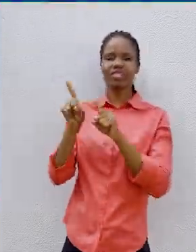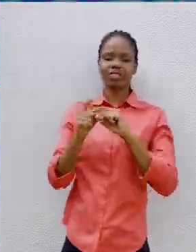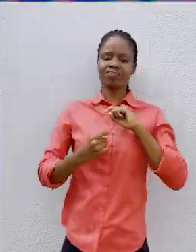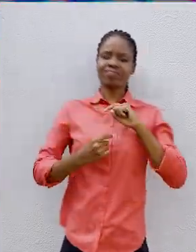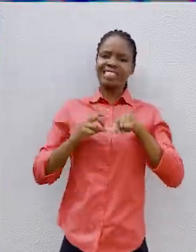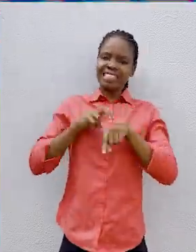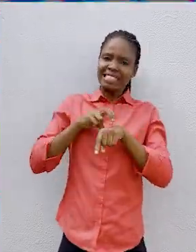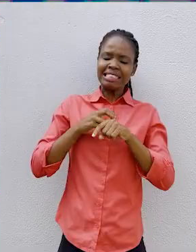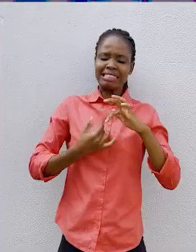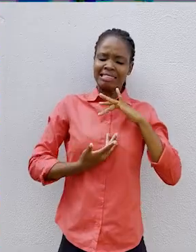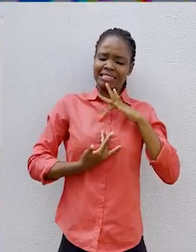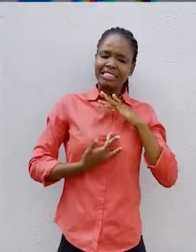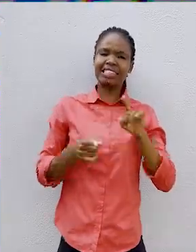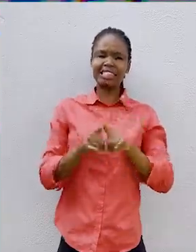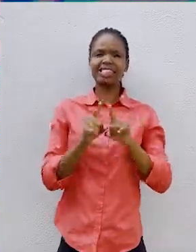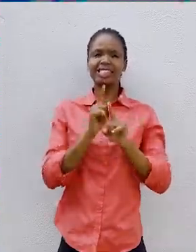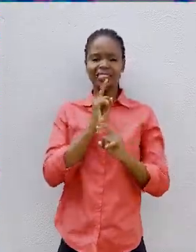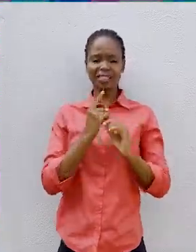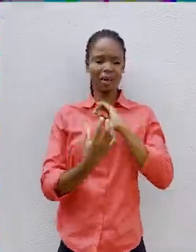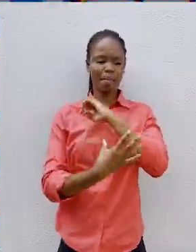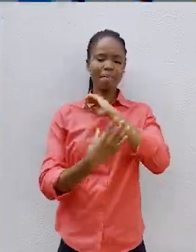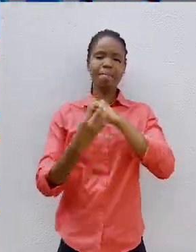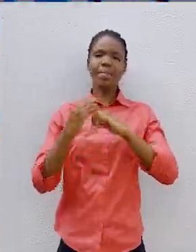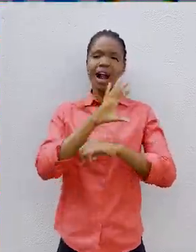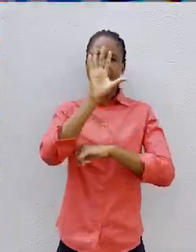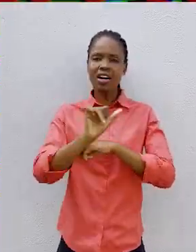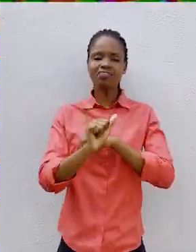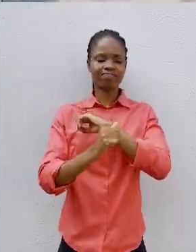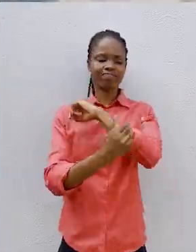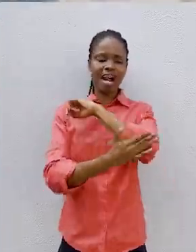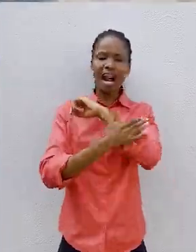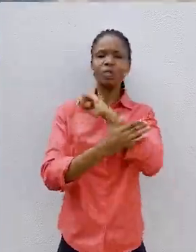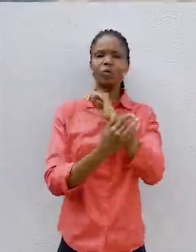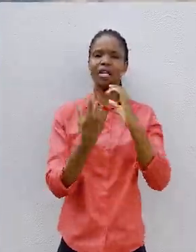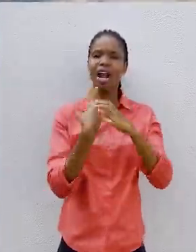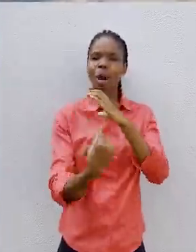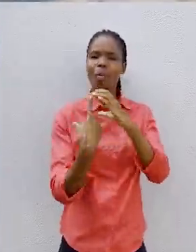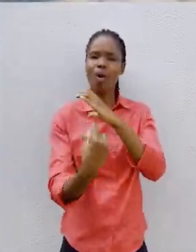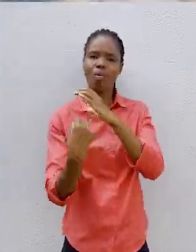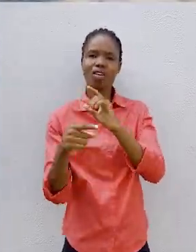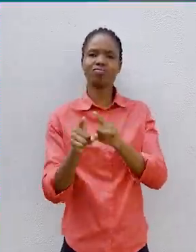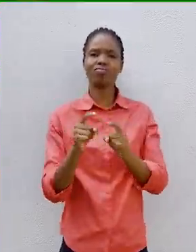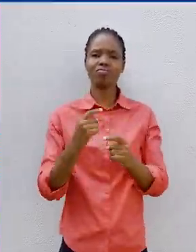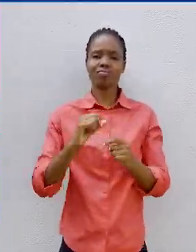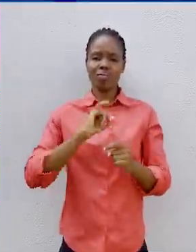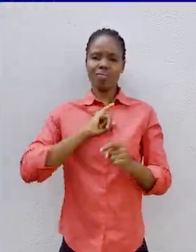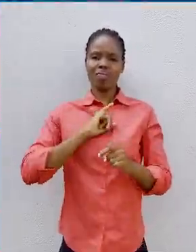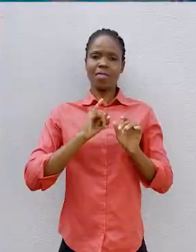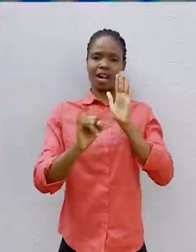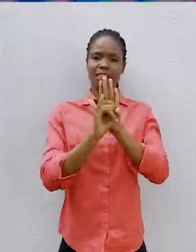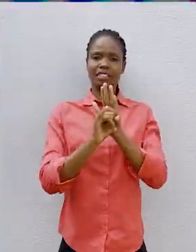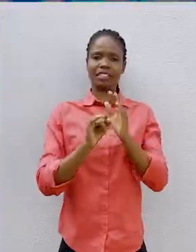a yearning for immigrants to finally have personhood.